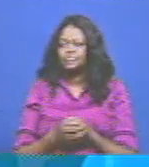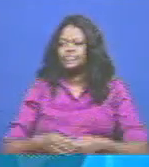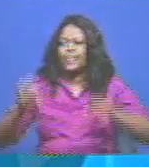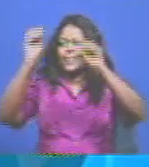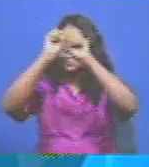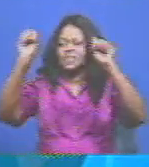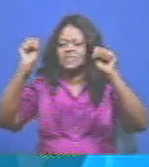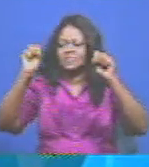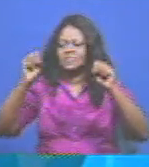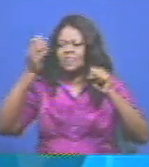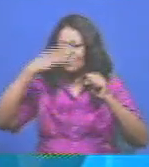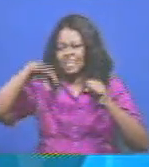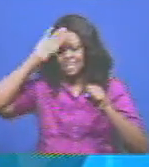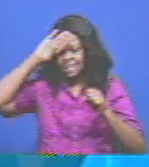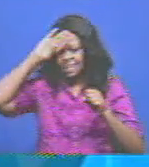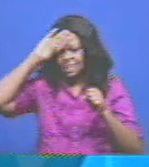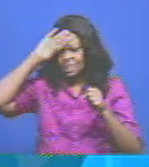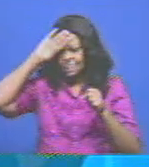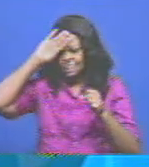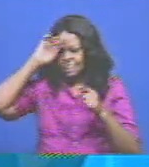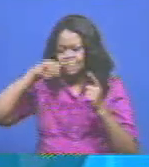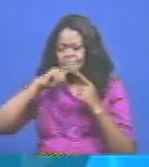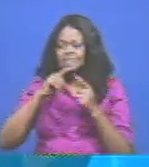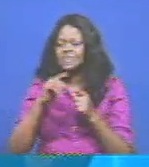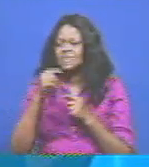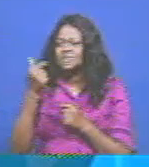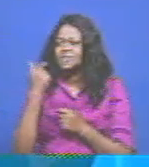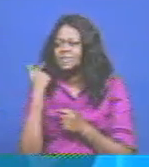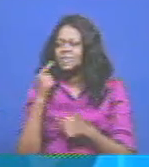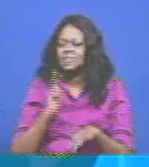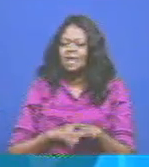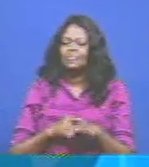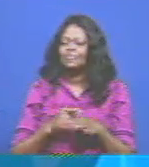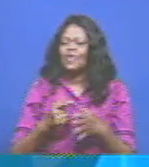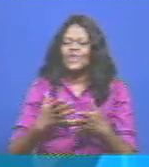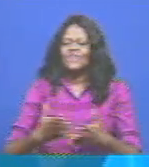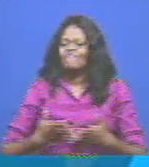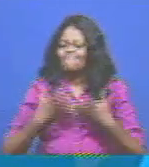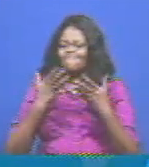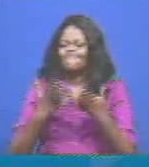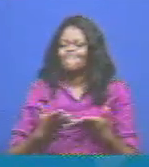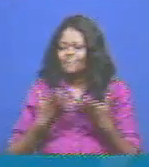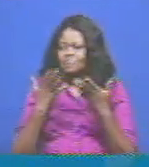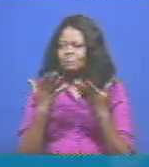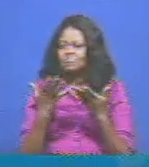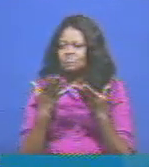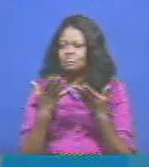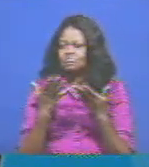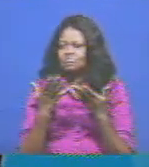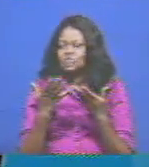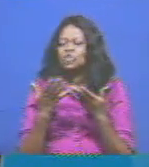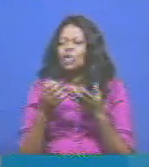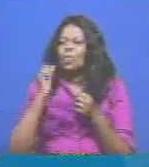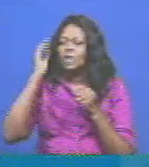president's frustrations. And especially yesterday, he also vented his anger, mostly on politicians who have